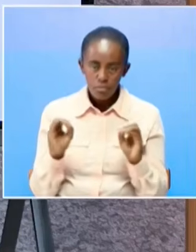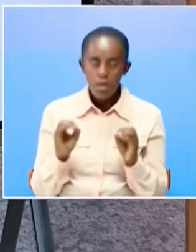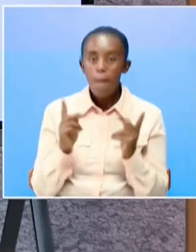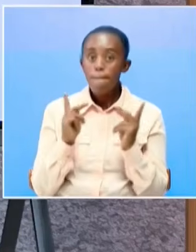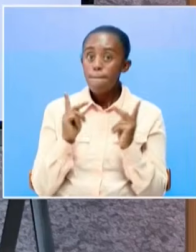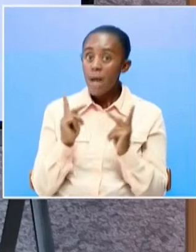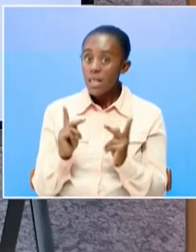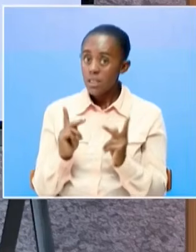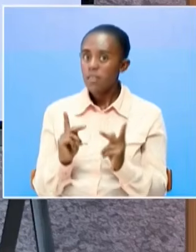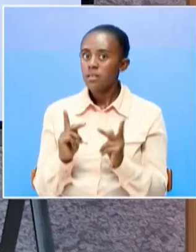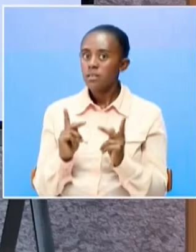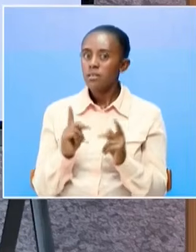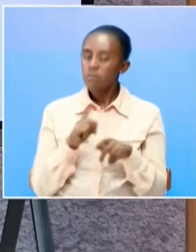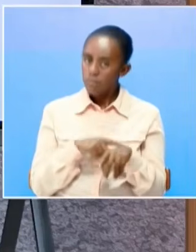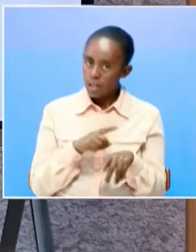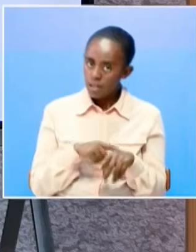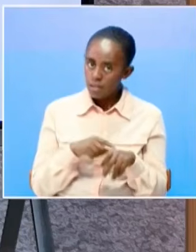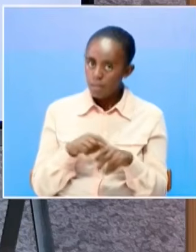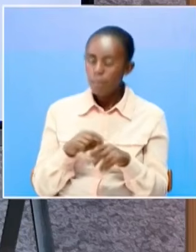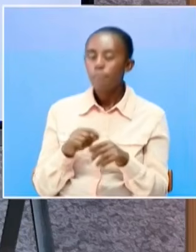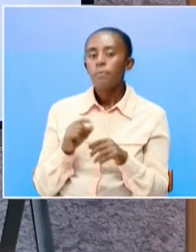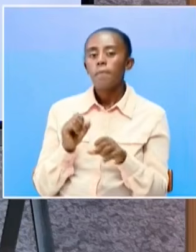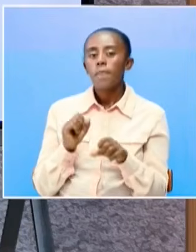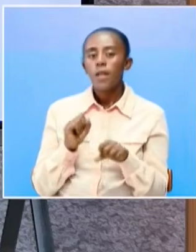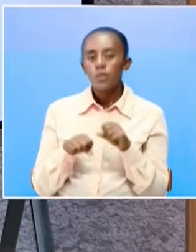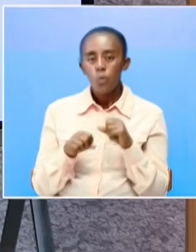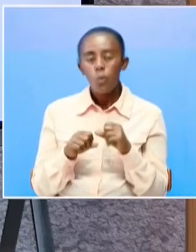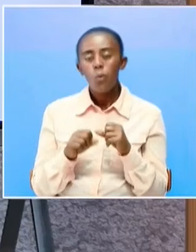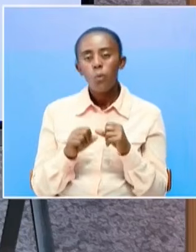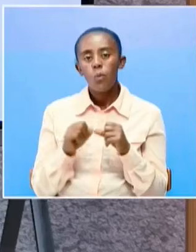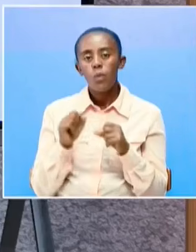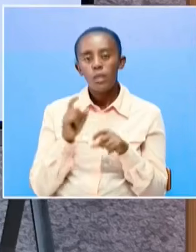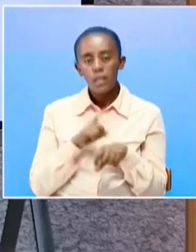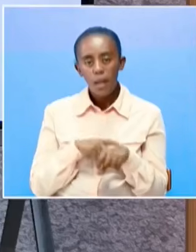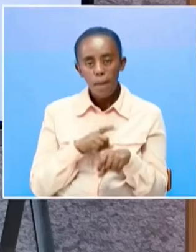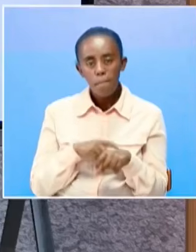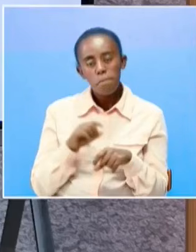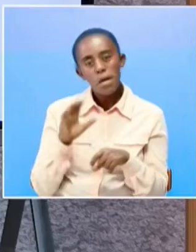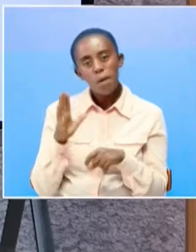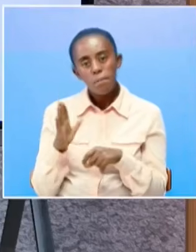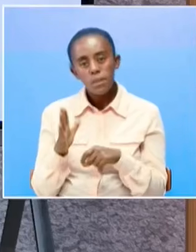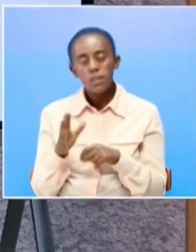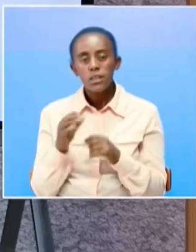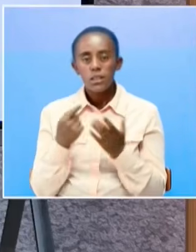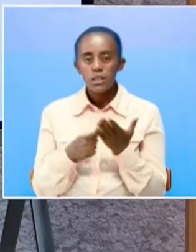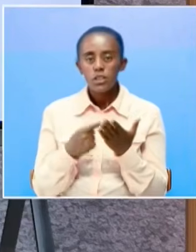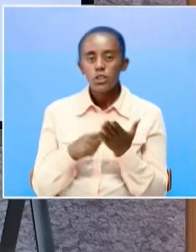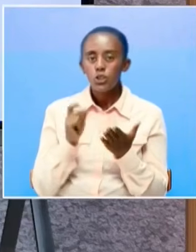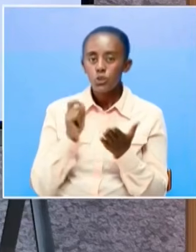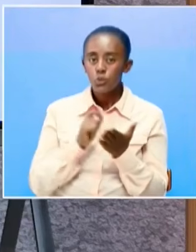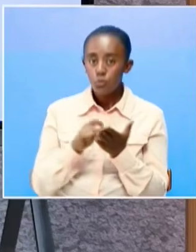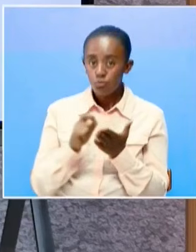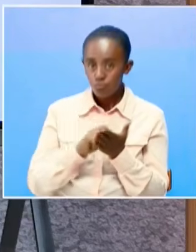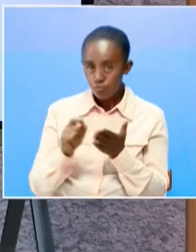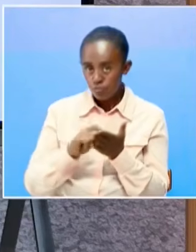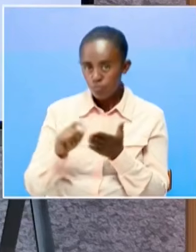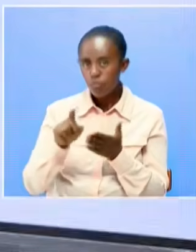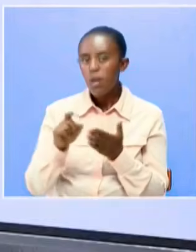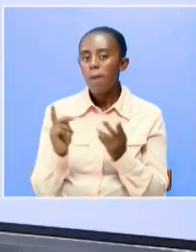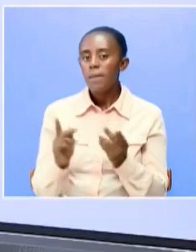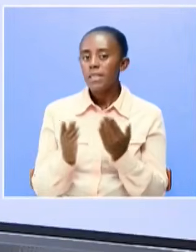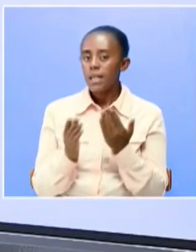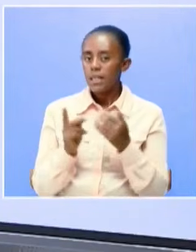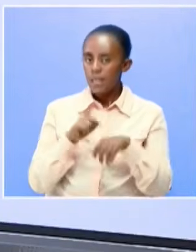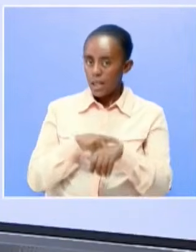present tense, yeah? So, at that time, maybe this should be written in present tense.